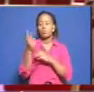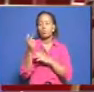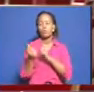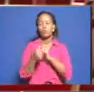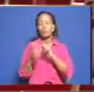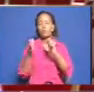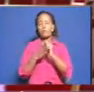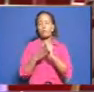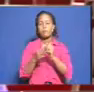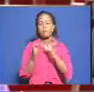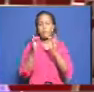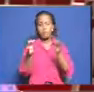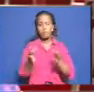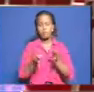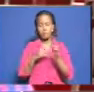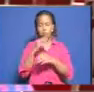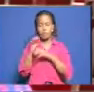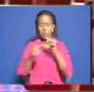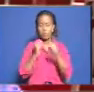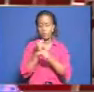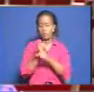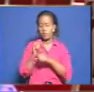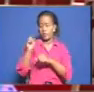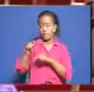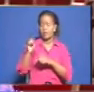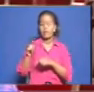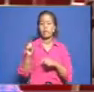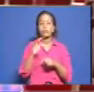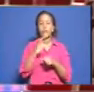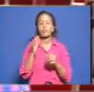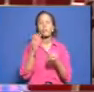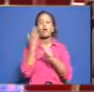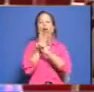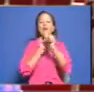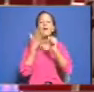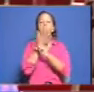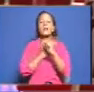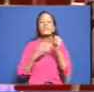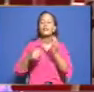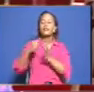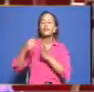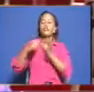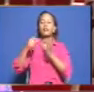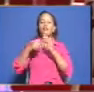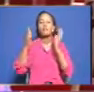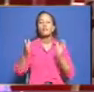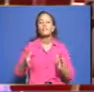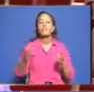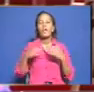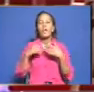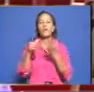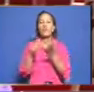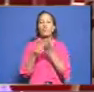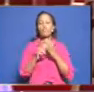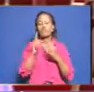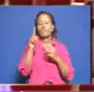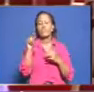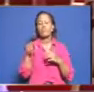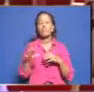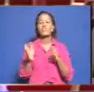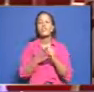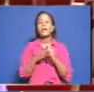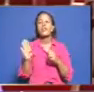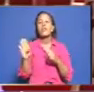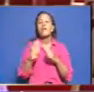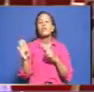financial report, indicates that this particular meat processor had a debt outstanding of 1.1 billion shillings,